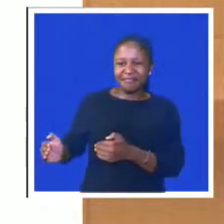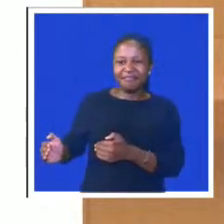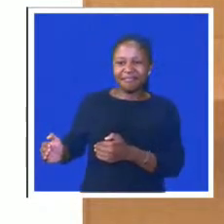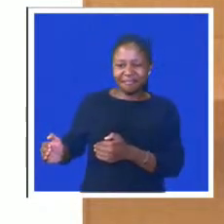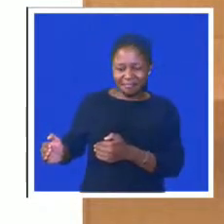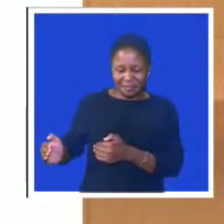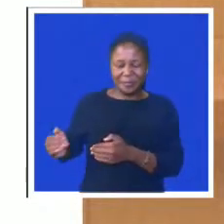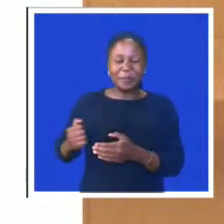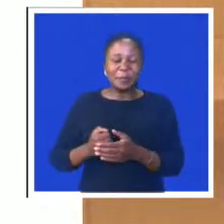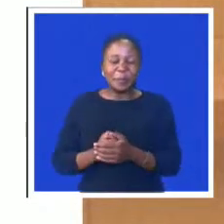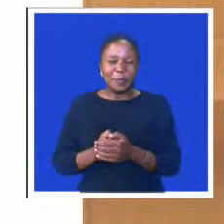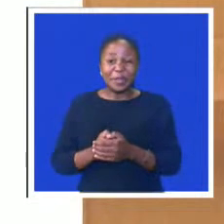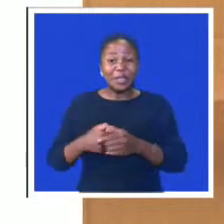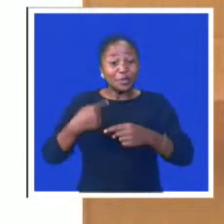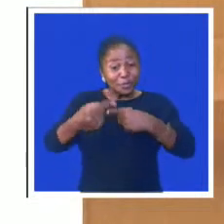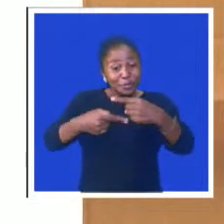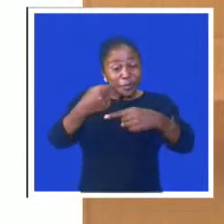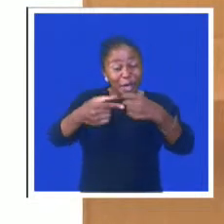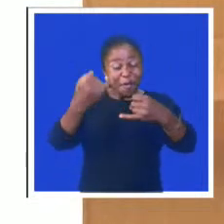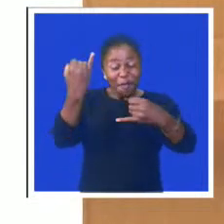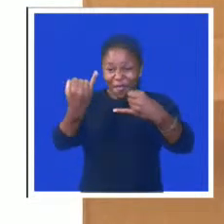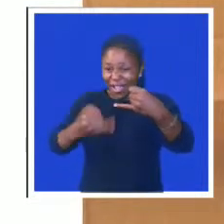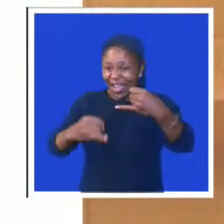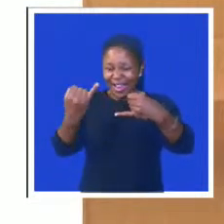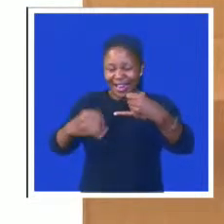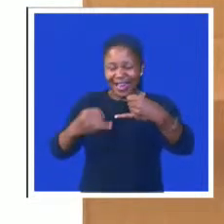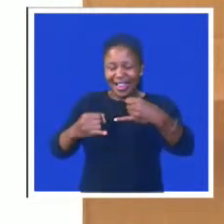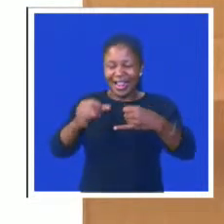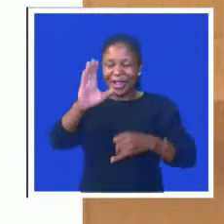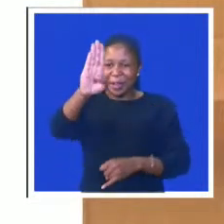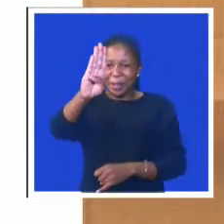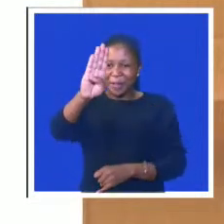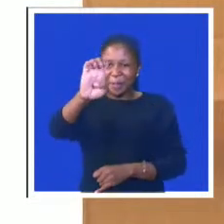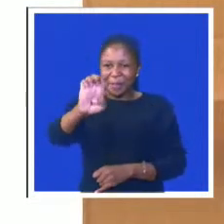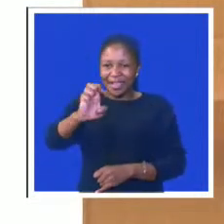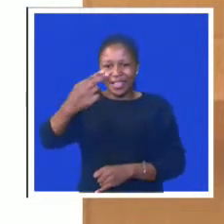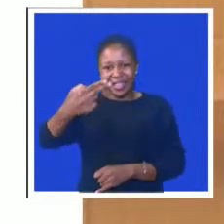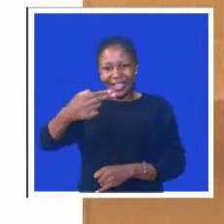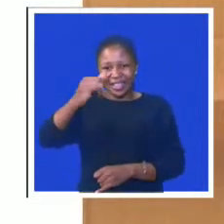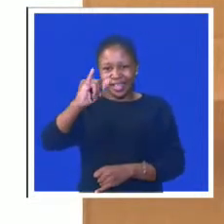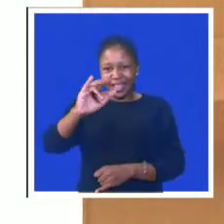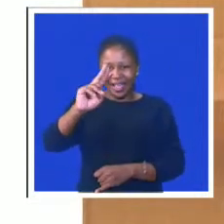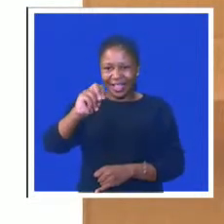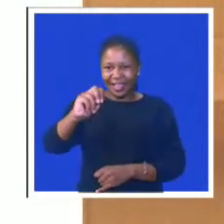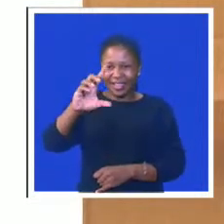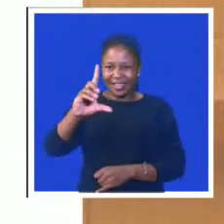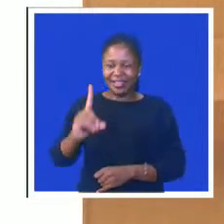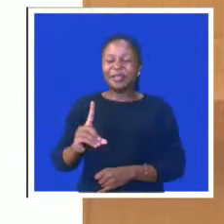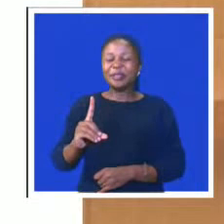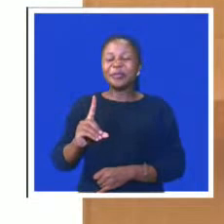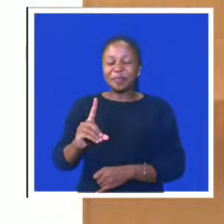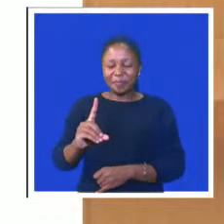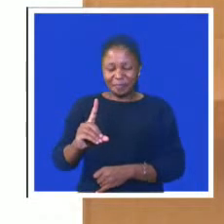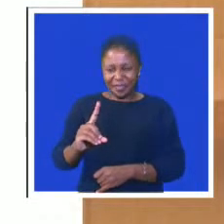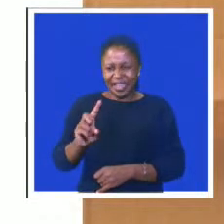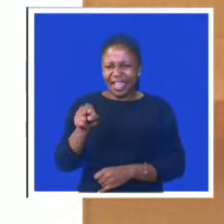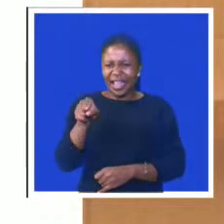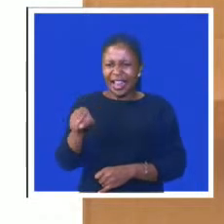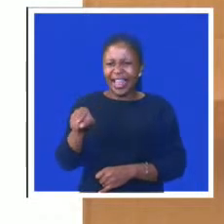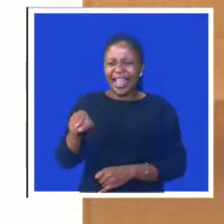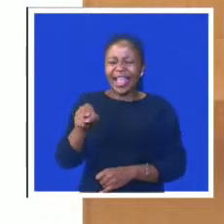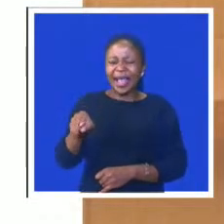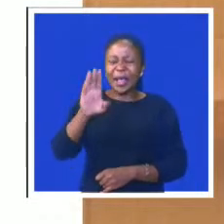Let us move on to our last preposition, which is behind. The preposition